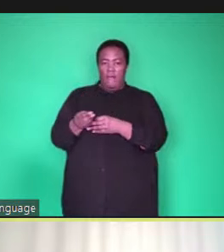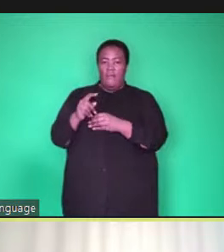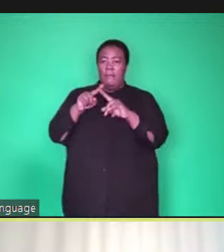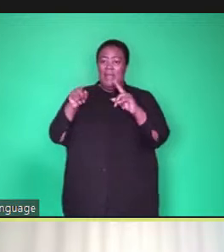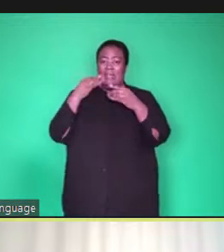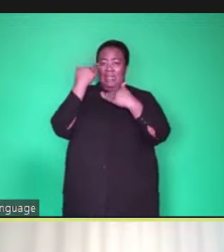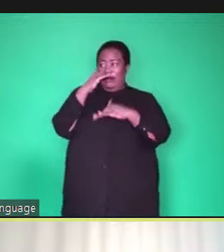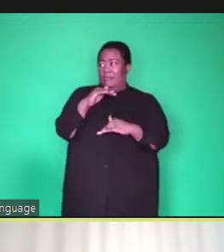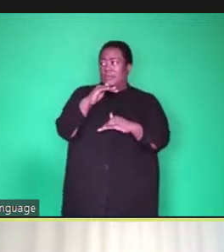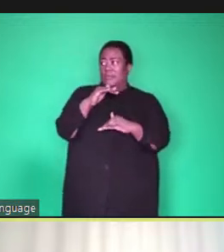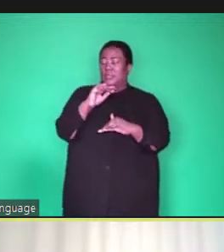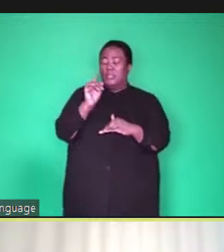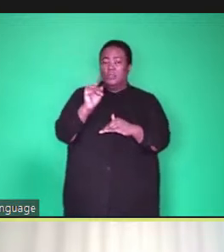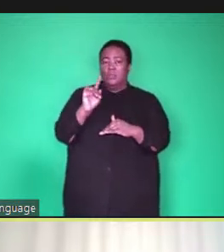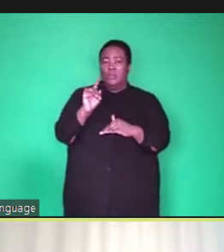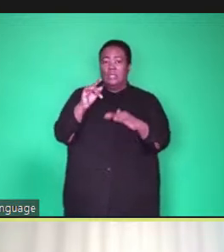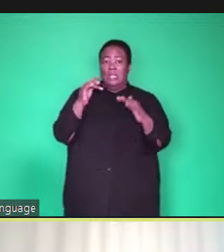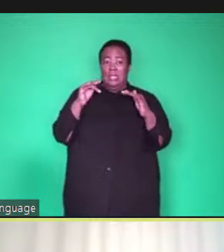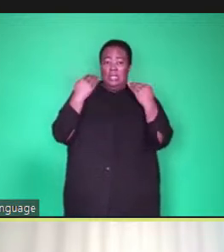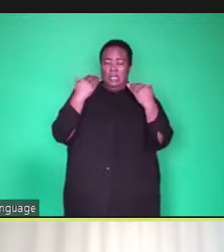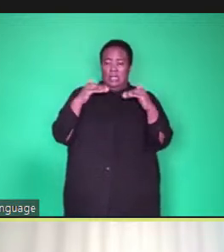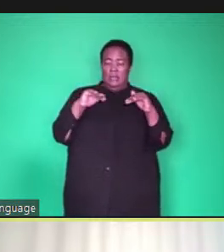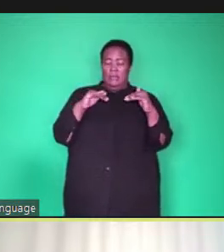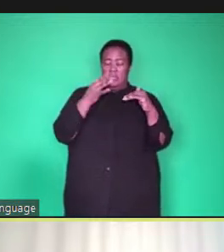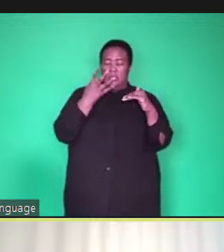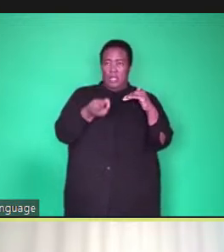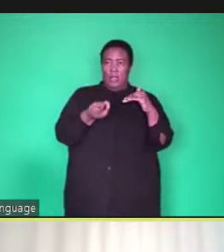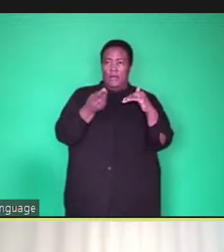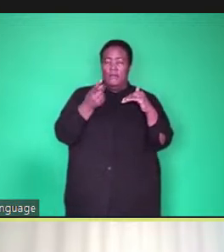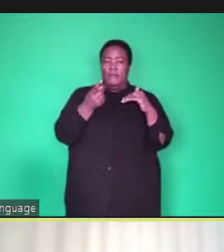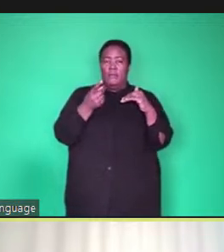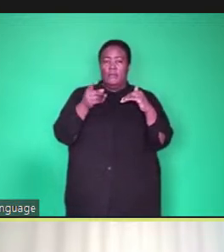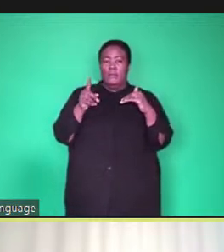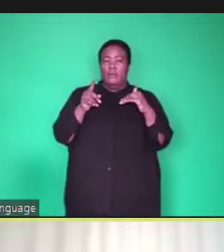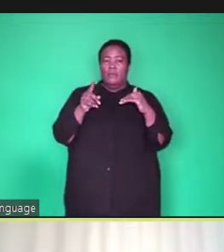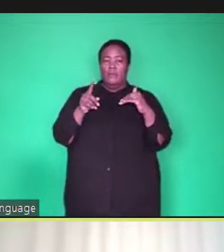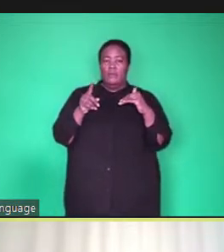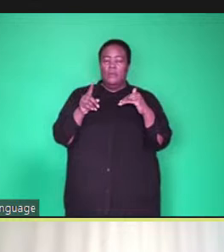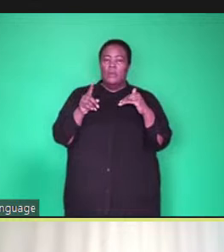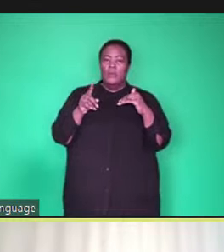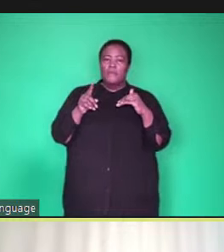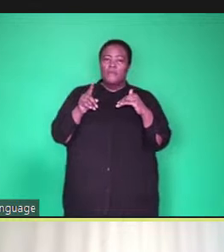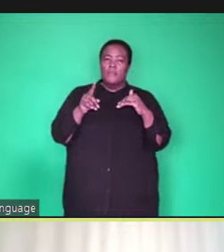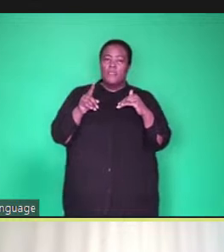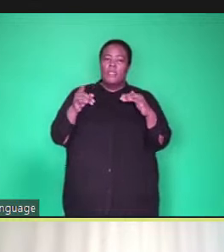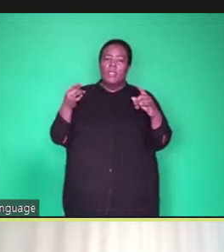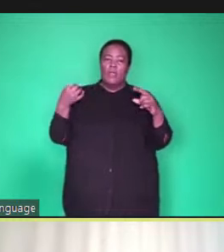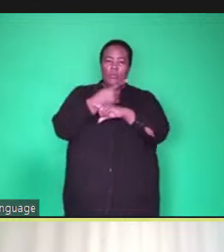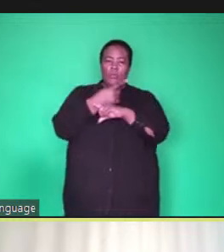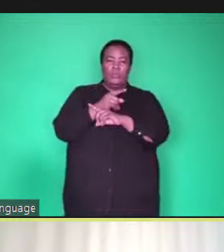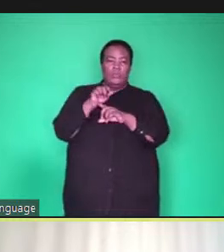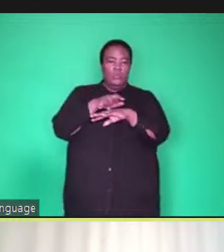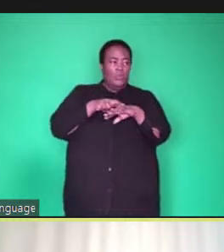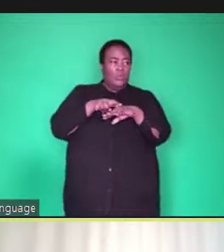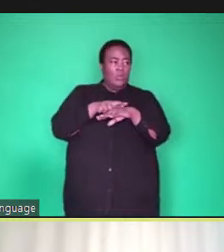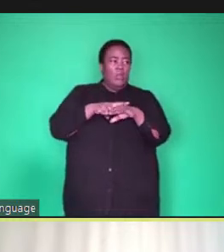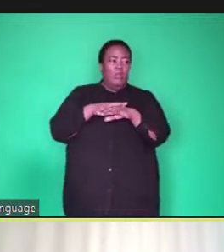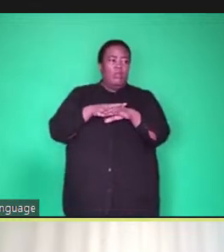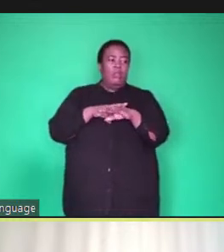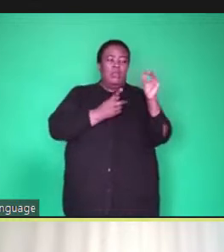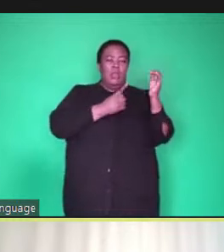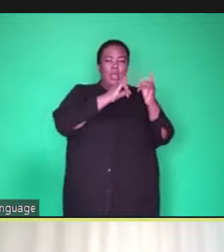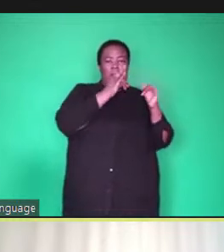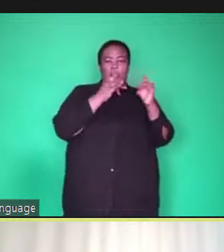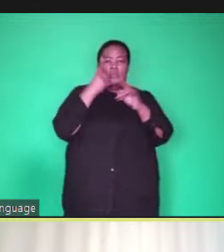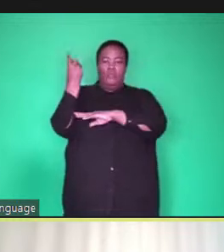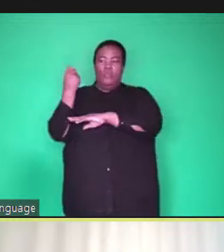is that, especially given the rates of cross-provincial migration and urban-rural migration, is that they are unable to follow